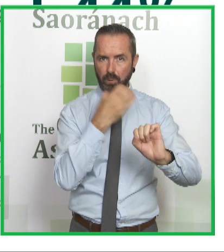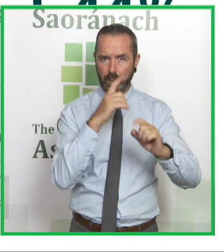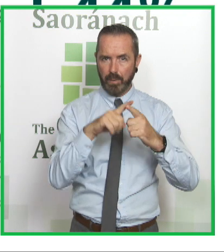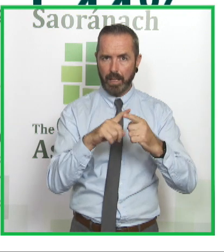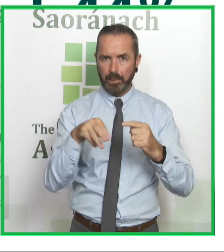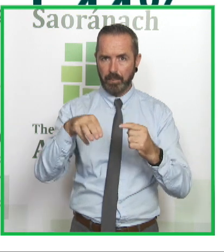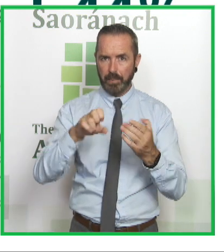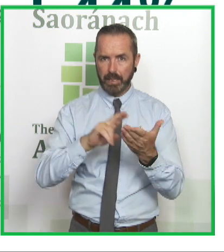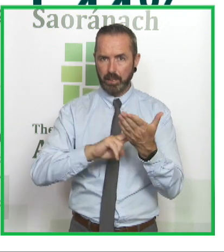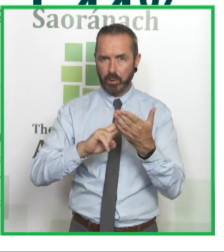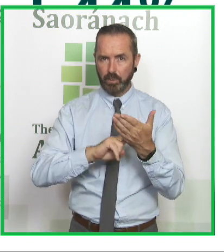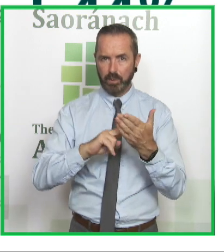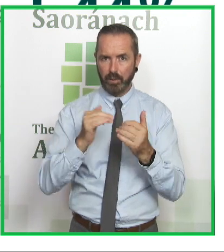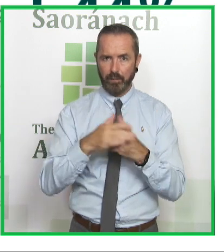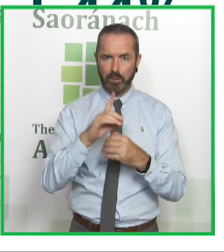substance misuse.